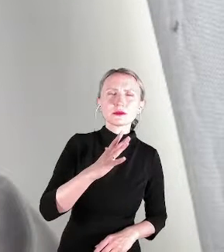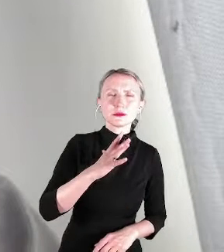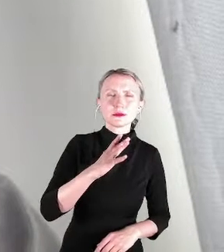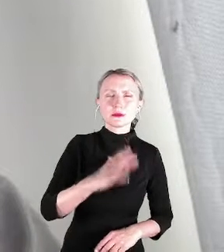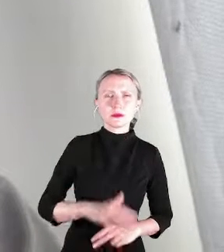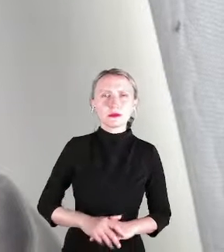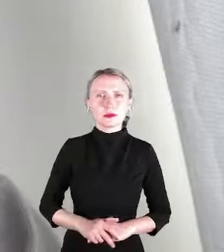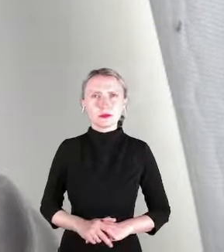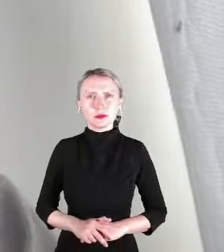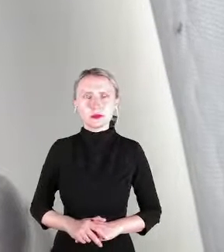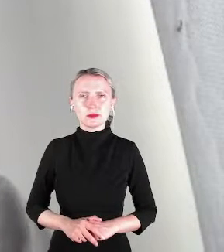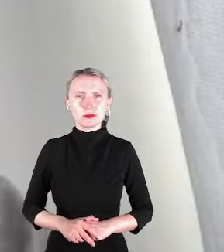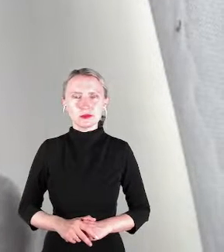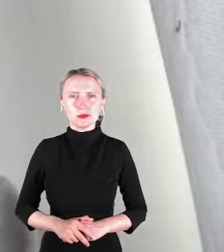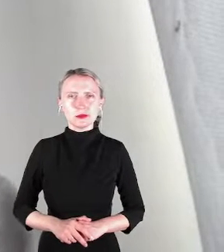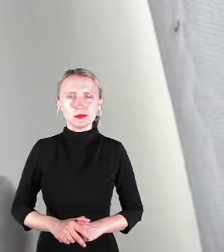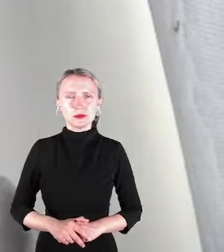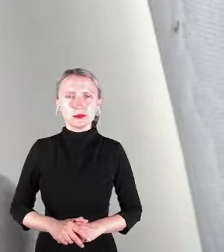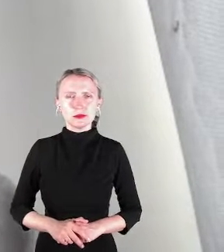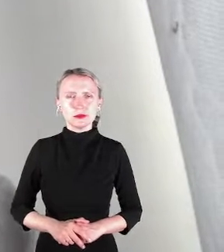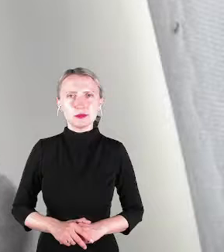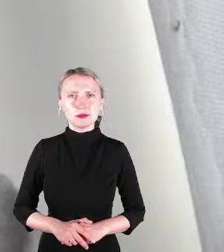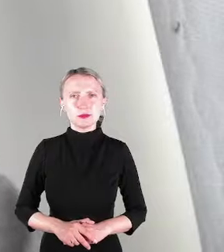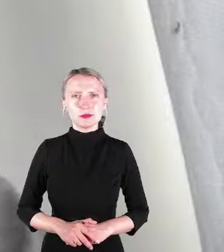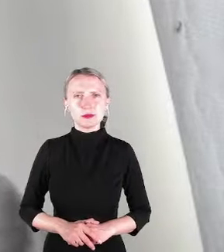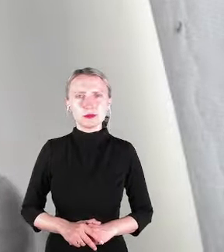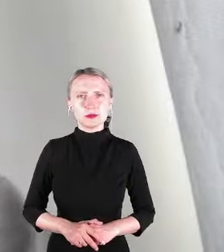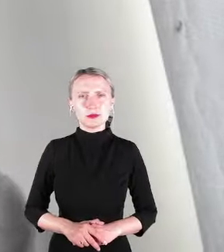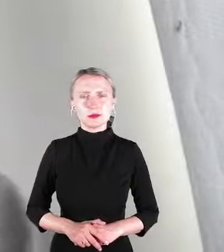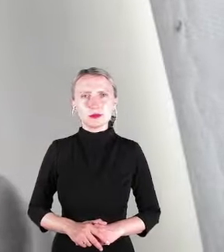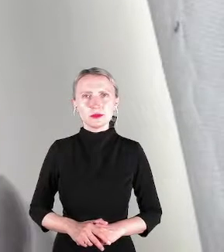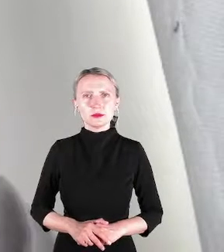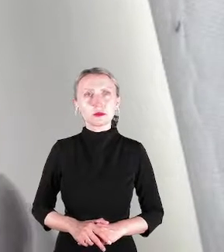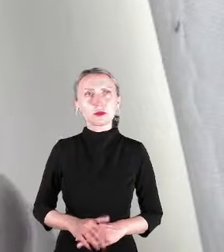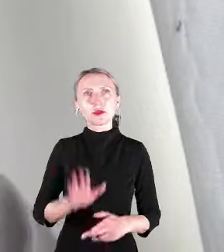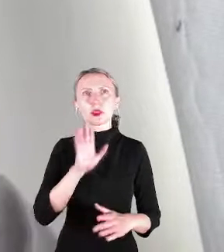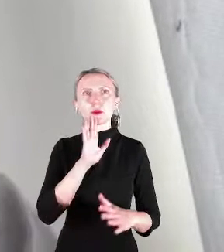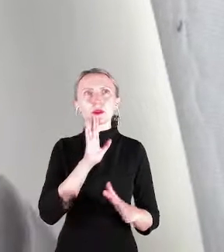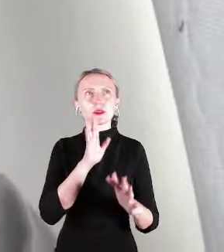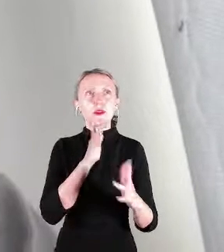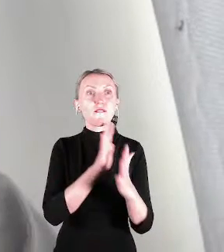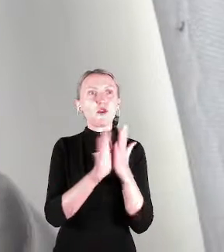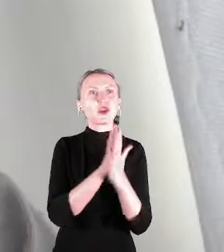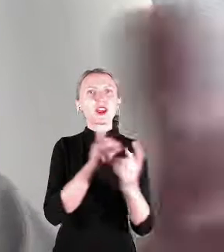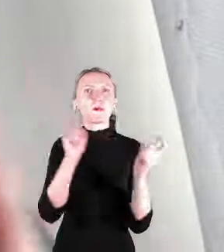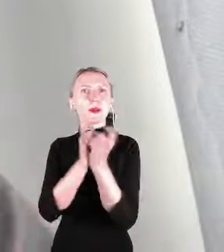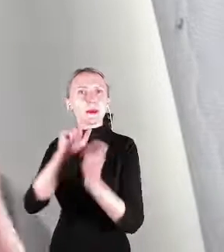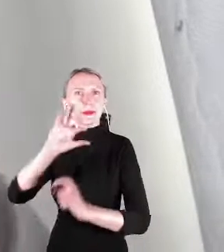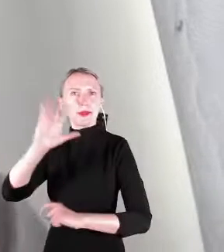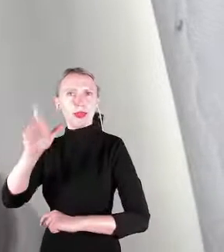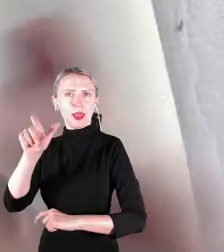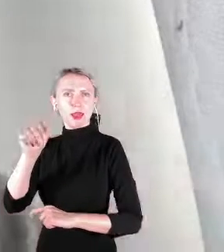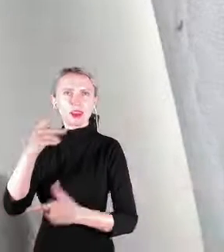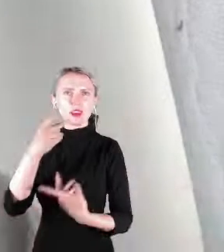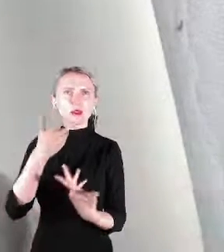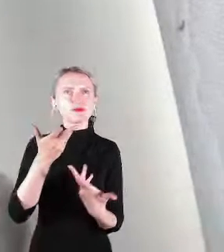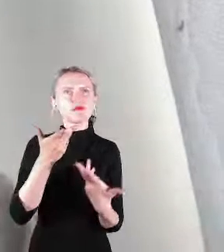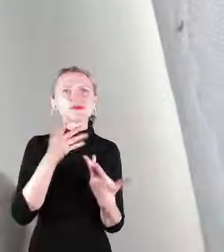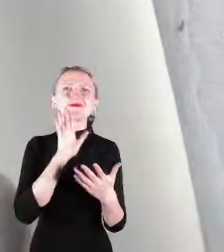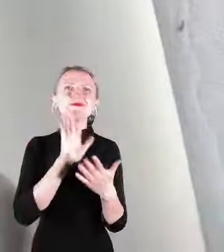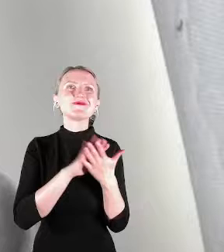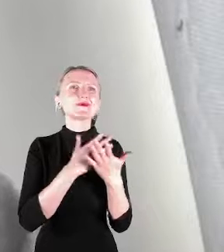Beauty, a report on the aglification of Sweden. I mean, how can I say that, as you